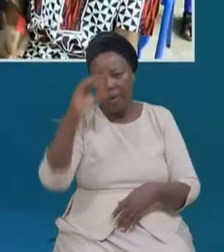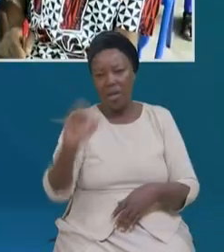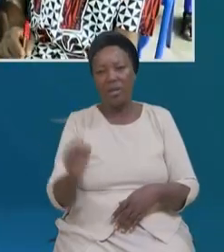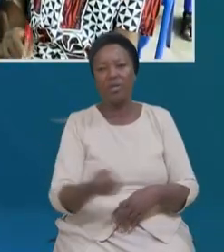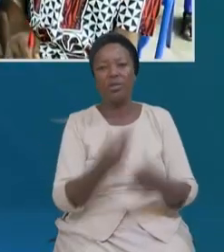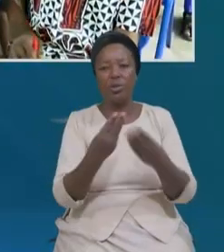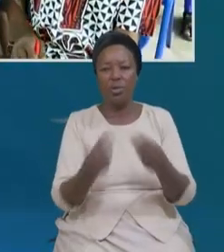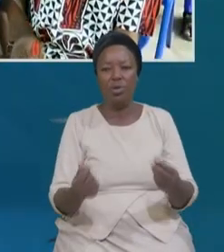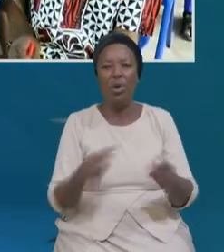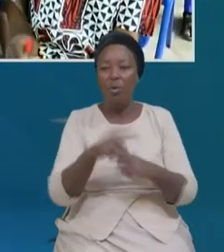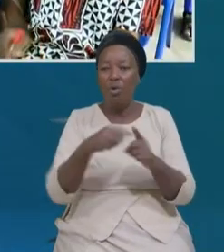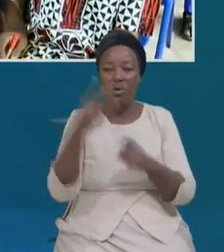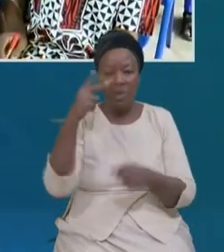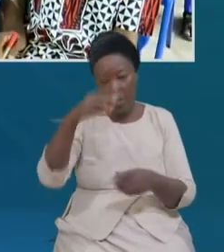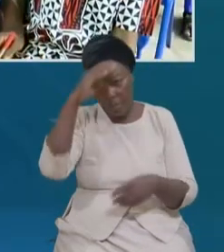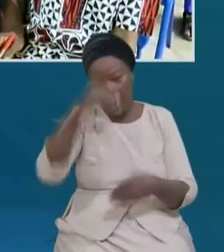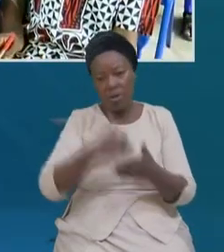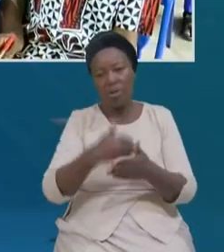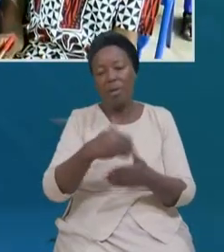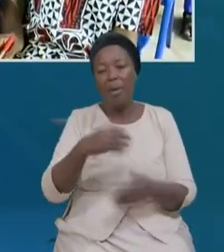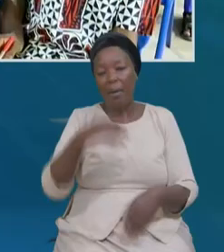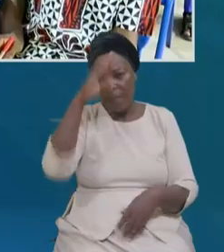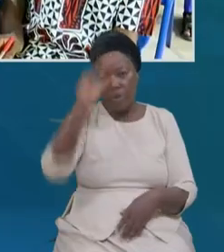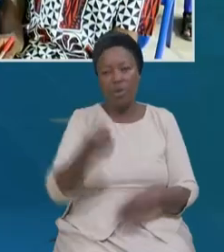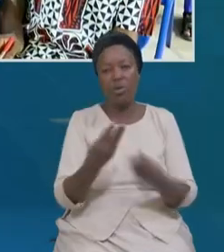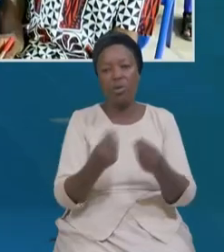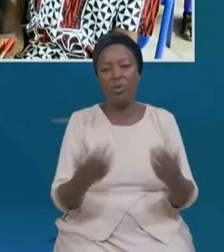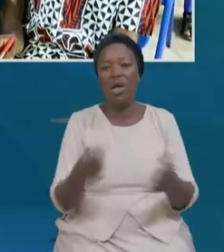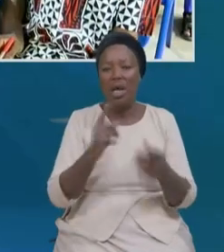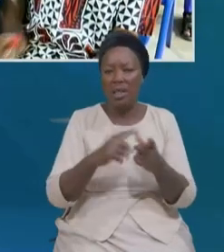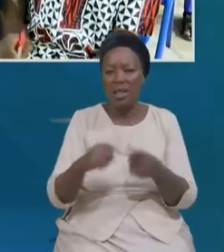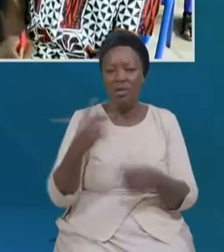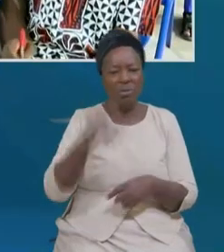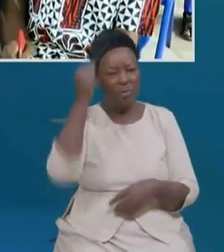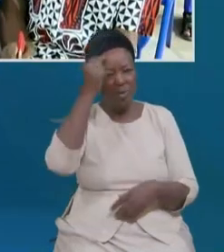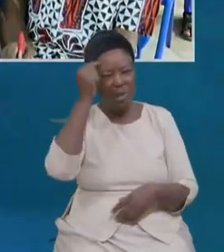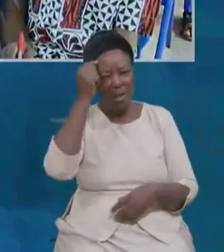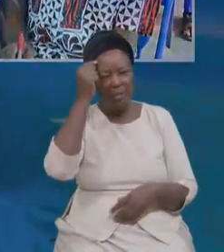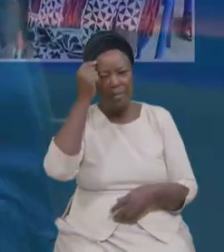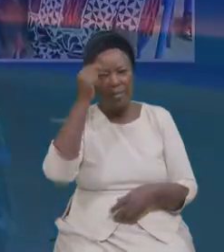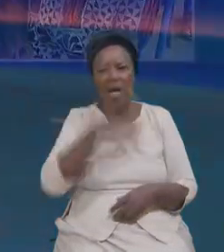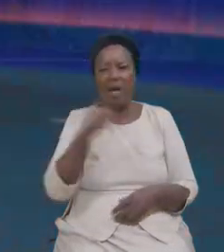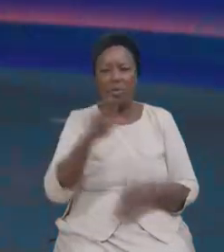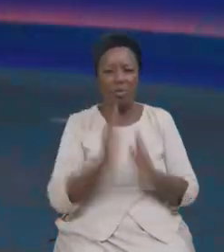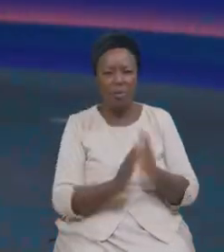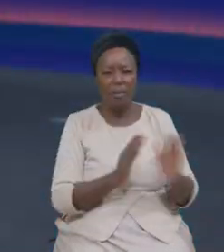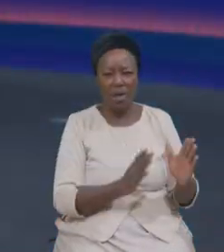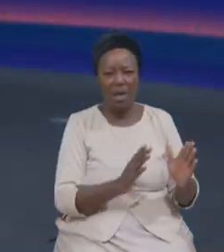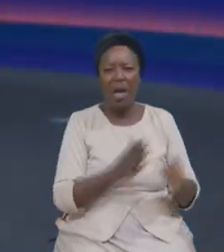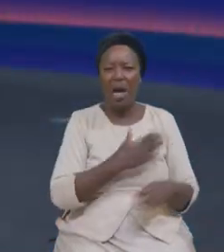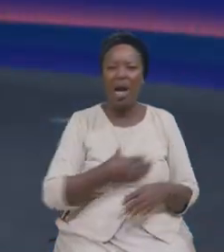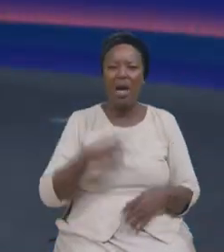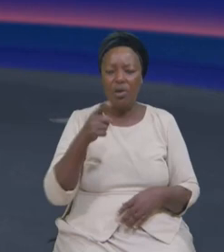solution. When we say man's solution, even your own personal solution, you think and you plan and you